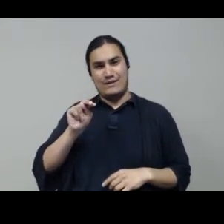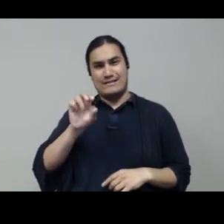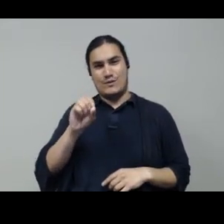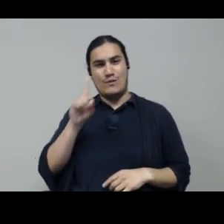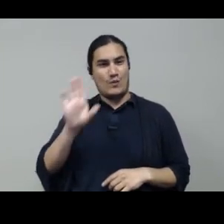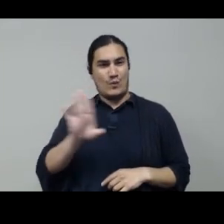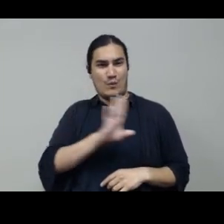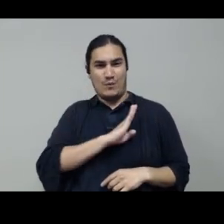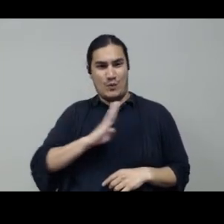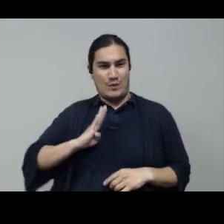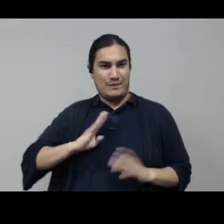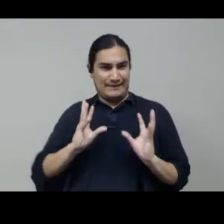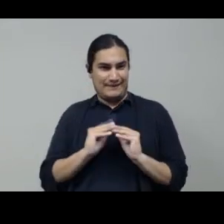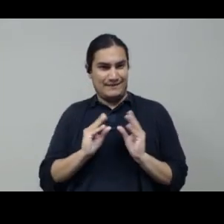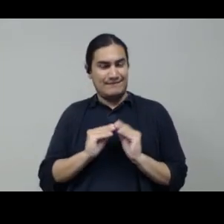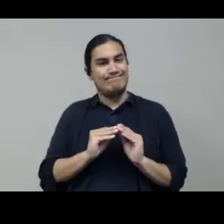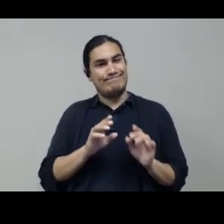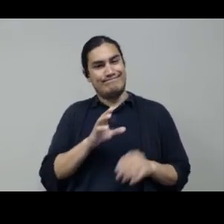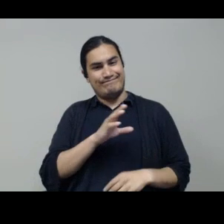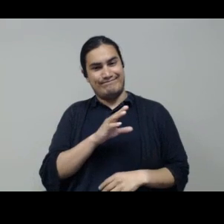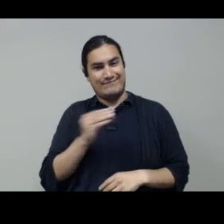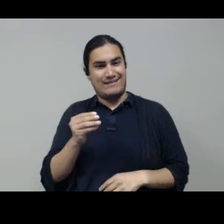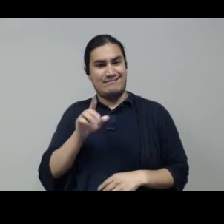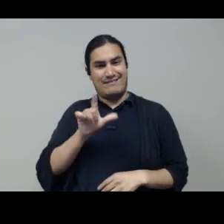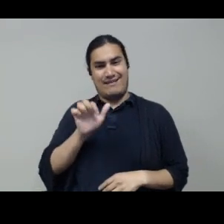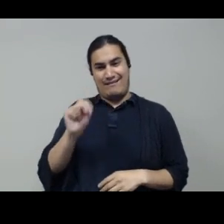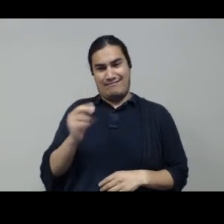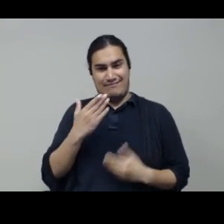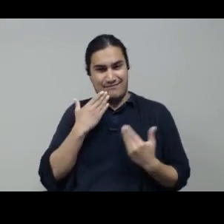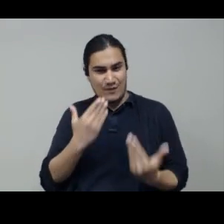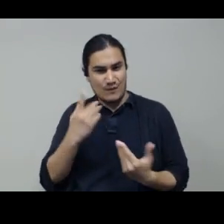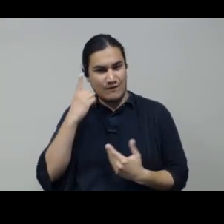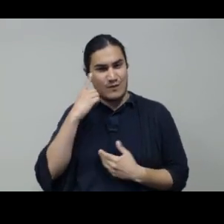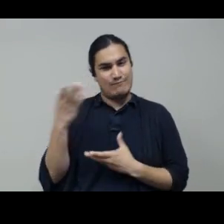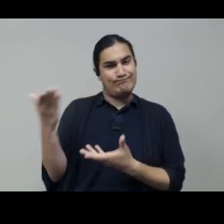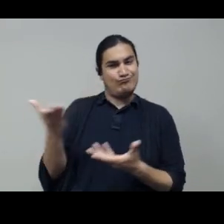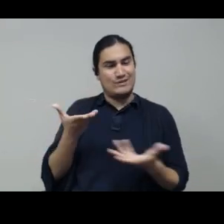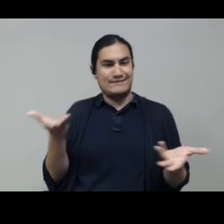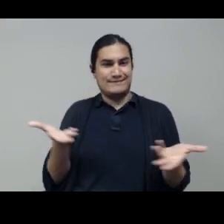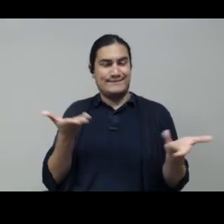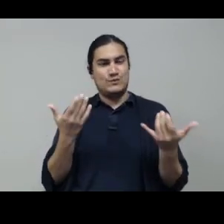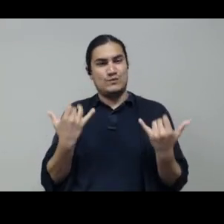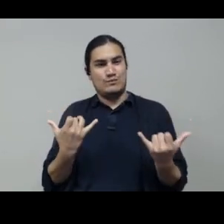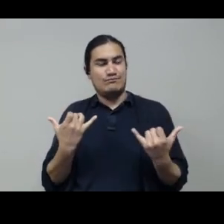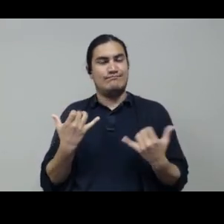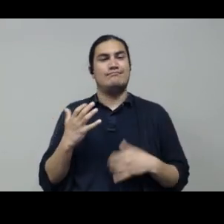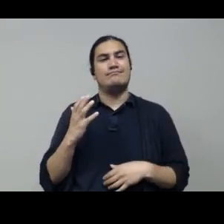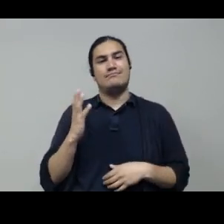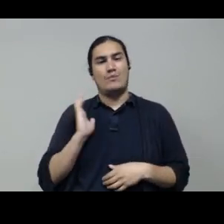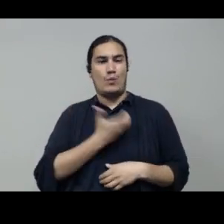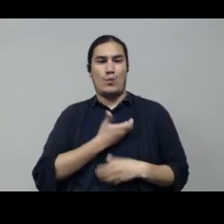meeting. And Leanne, thank you for bringing them here to our wonderful city